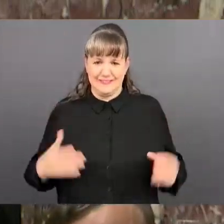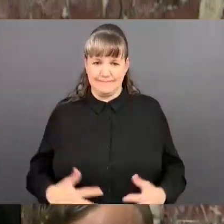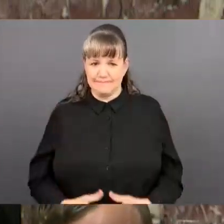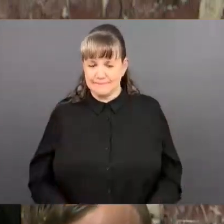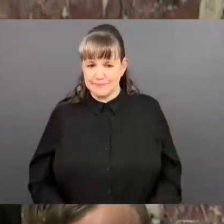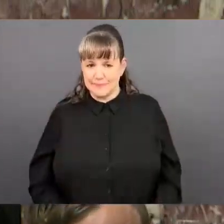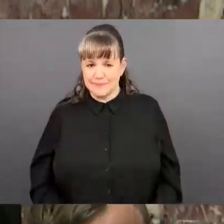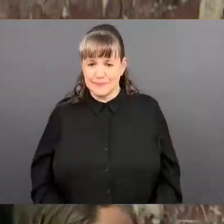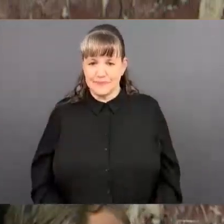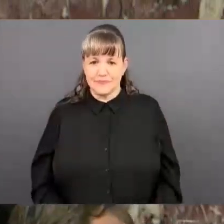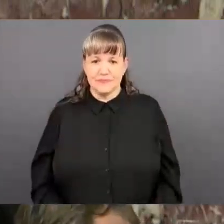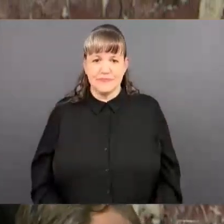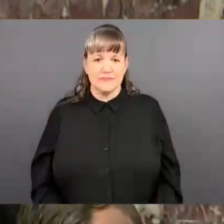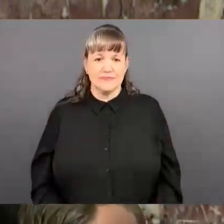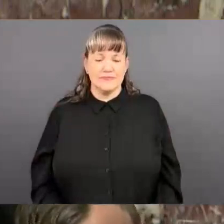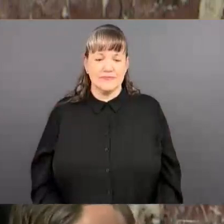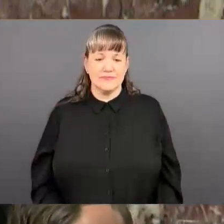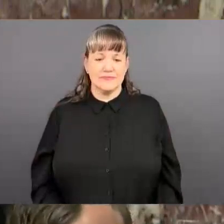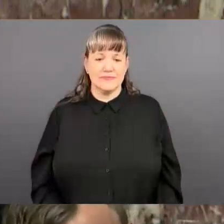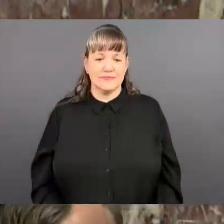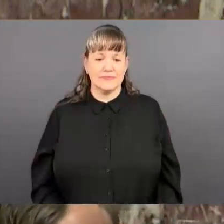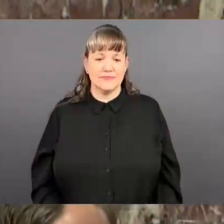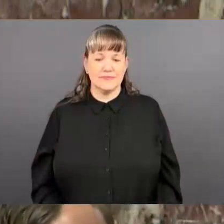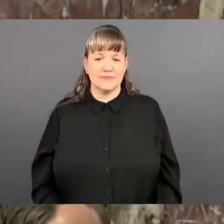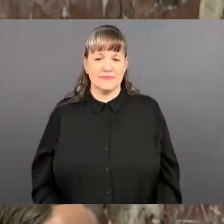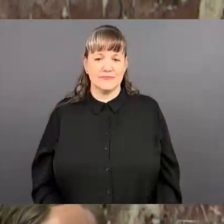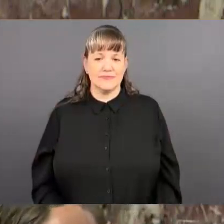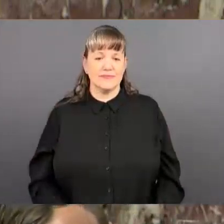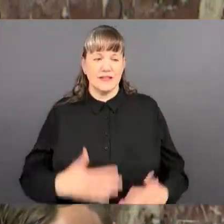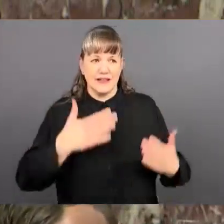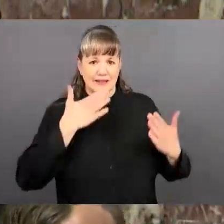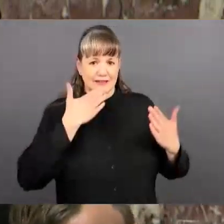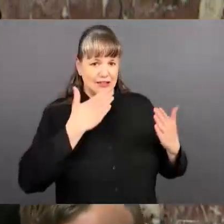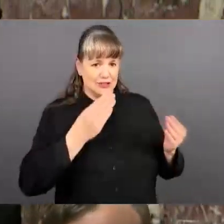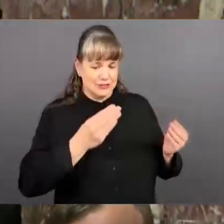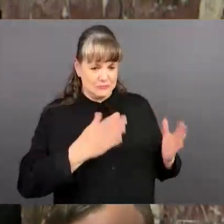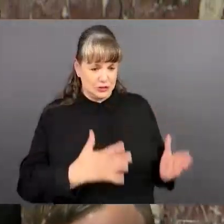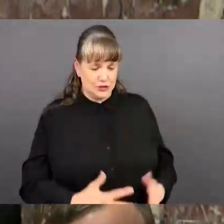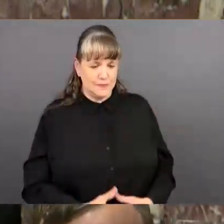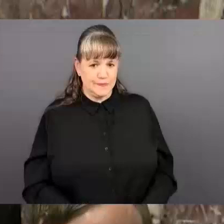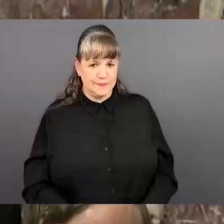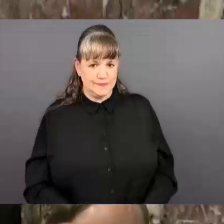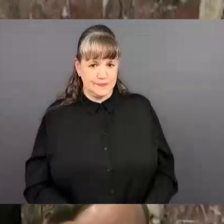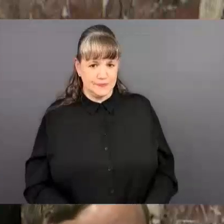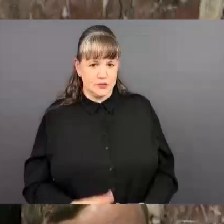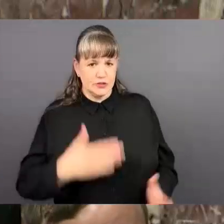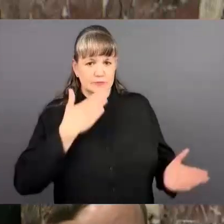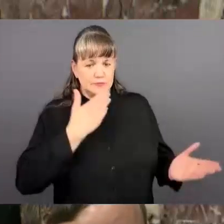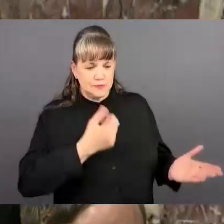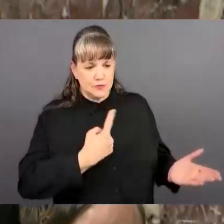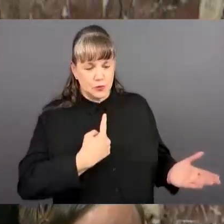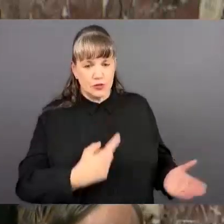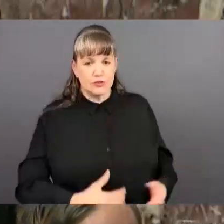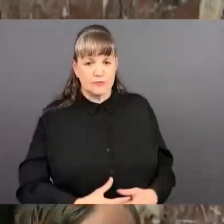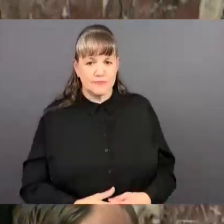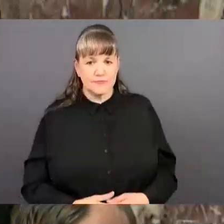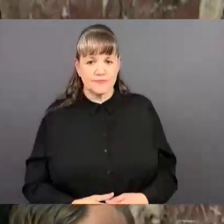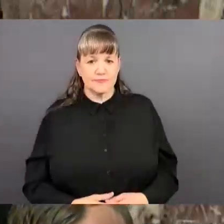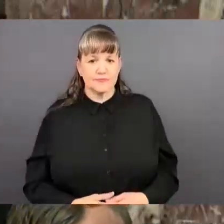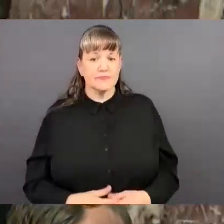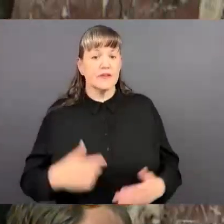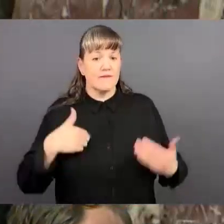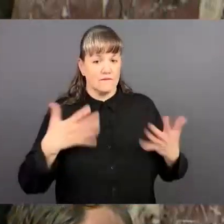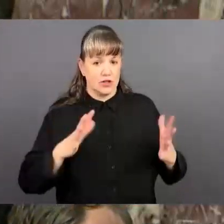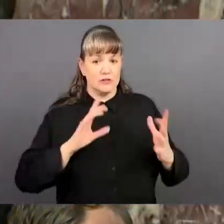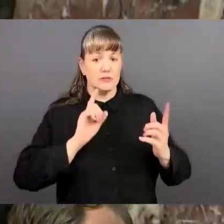Thank you, Speaker, and I thank the member for the question. I have met the rally organizers already at lunch